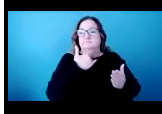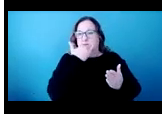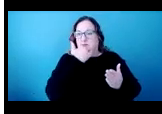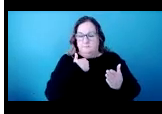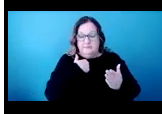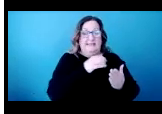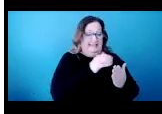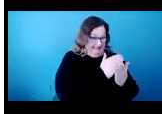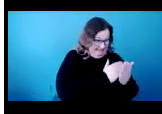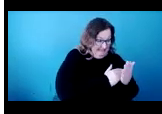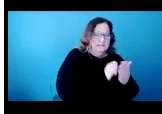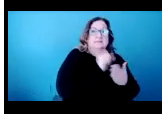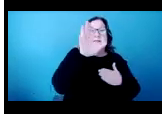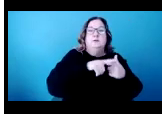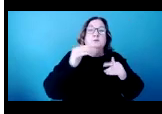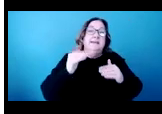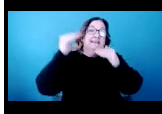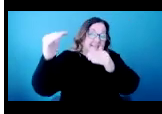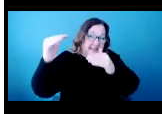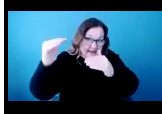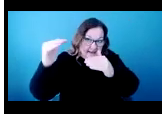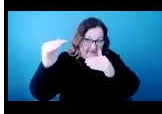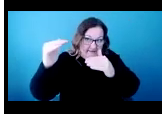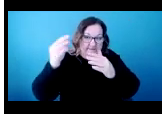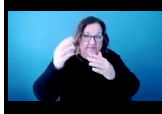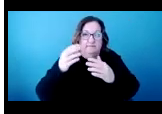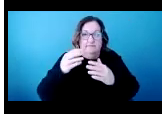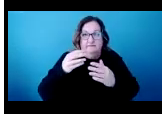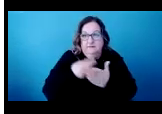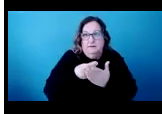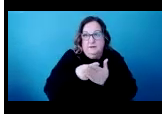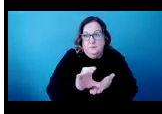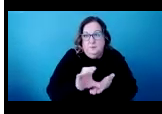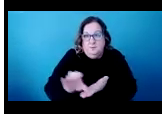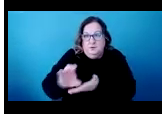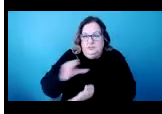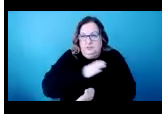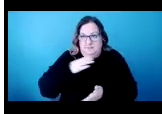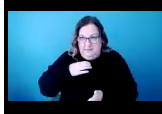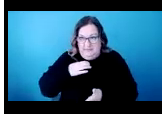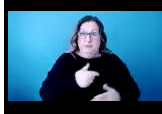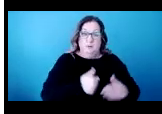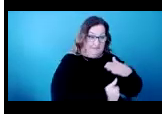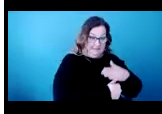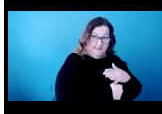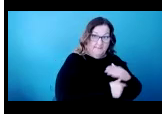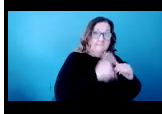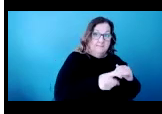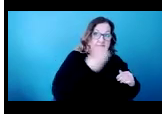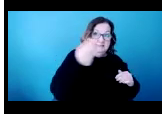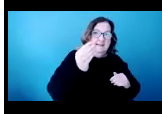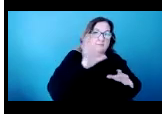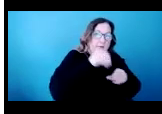Executive Appropriations Committee has the last 4 weeks of the session to look at all of that, look at all the